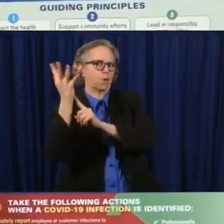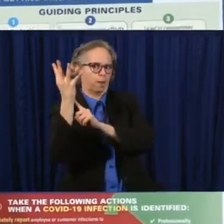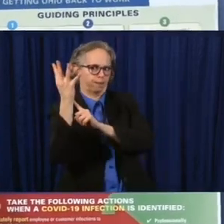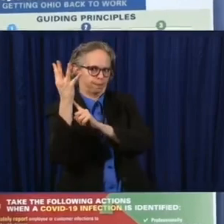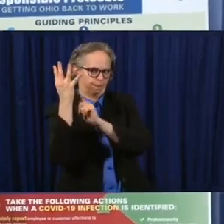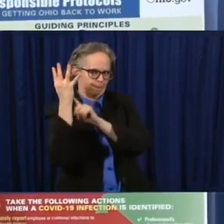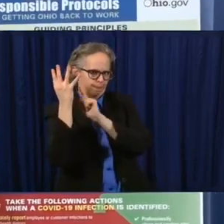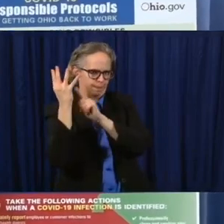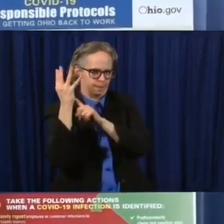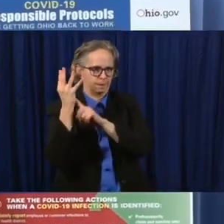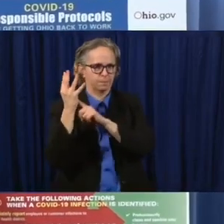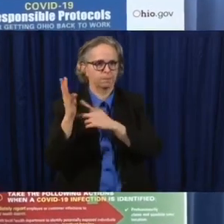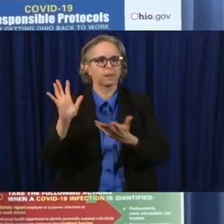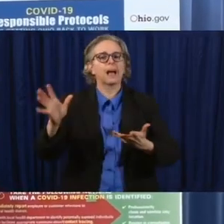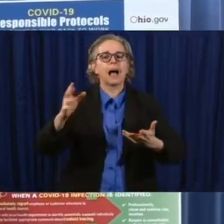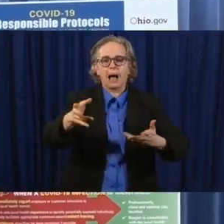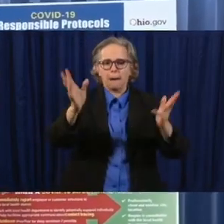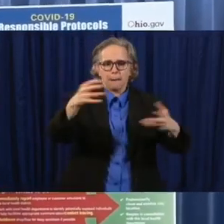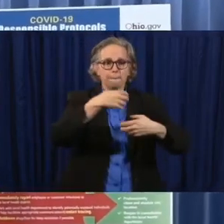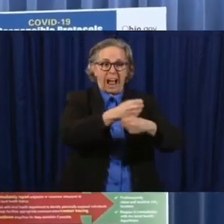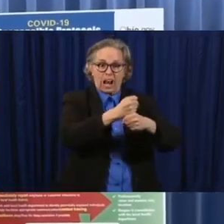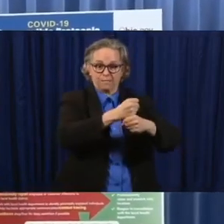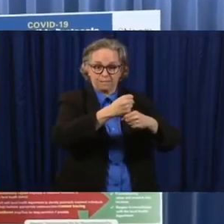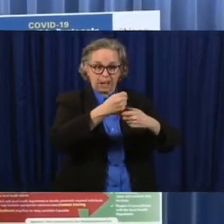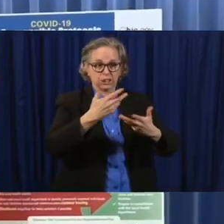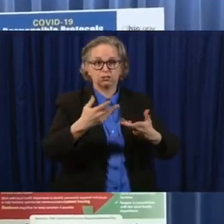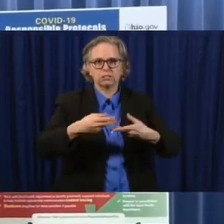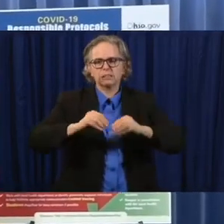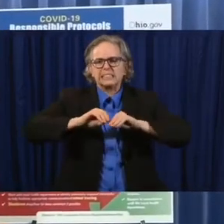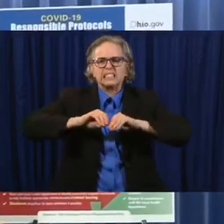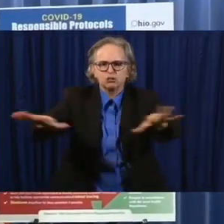construction. That will be opened up.